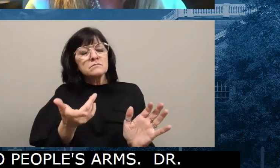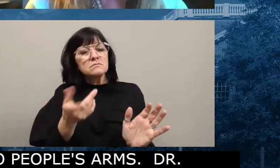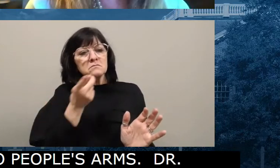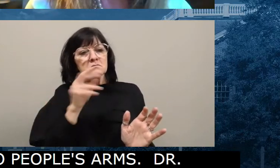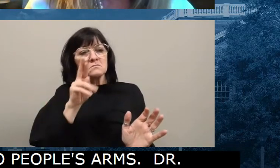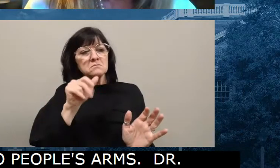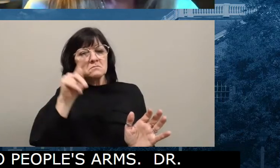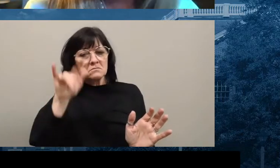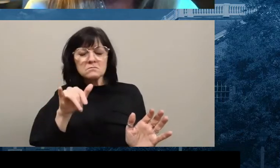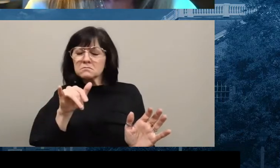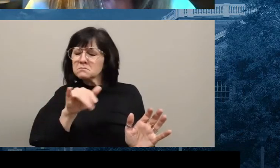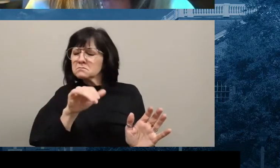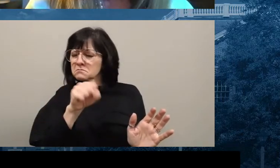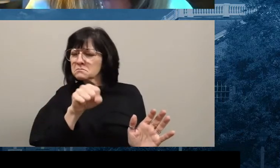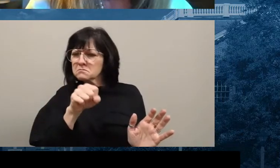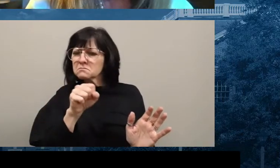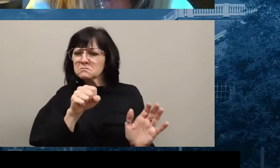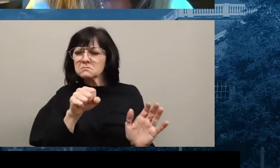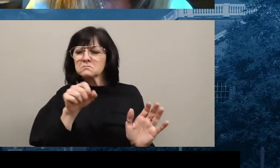go wasted. They'll